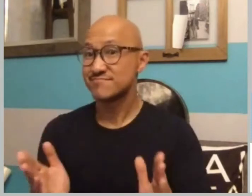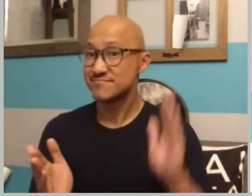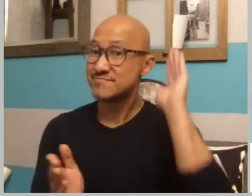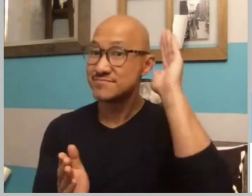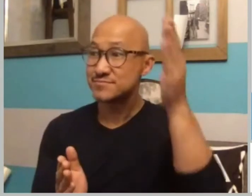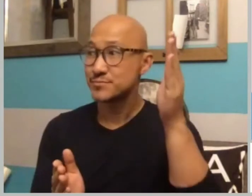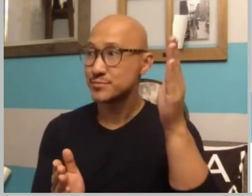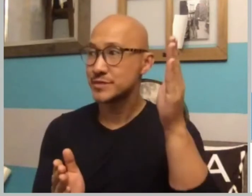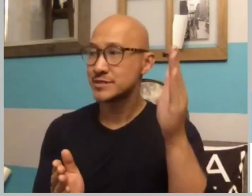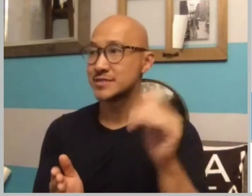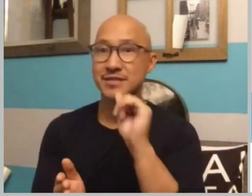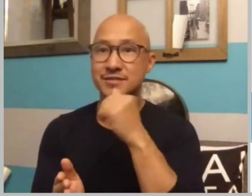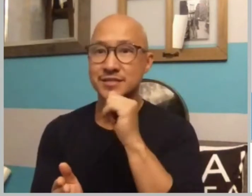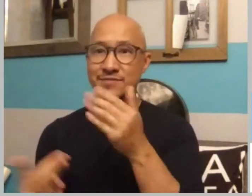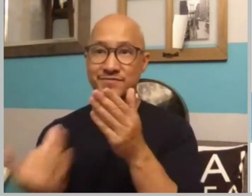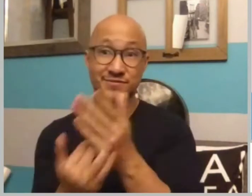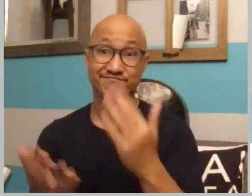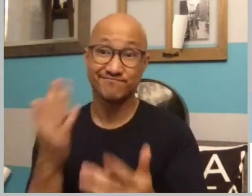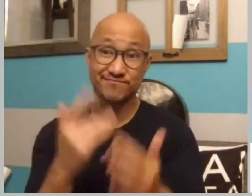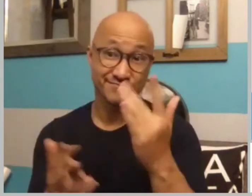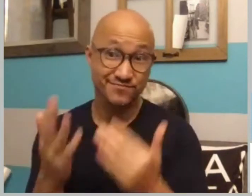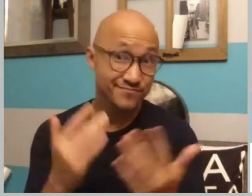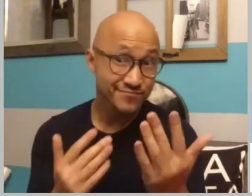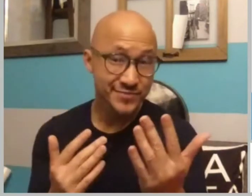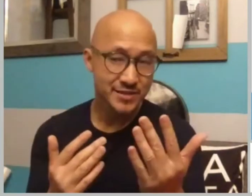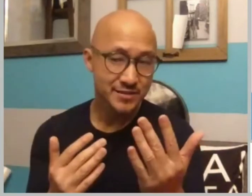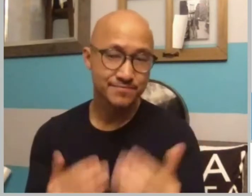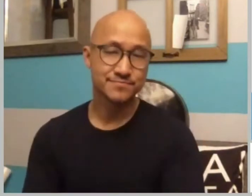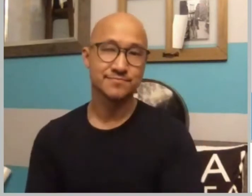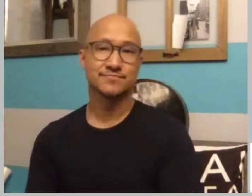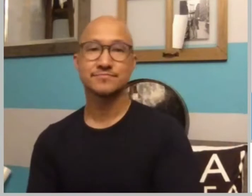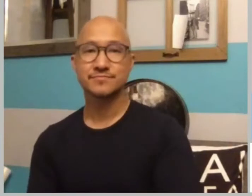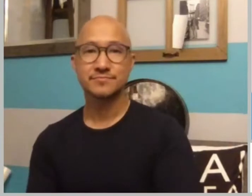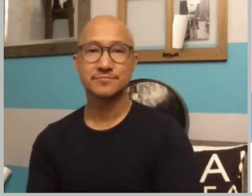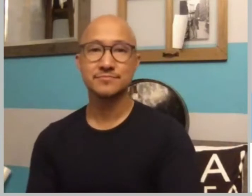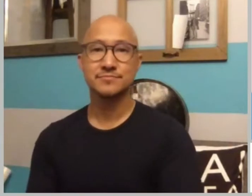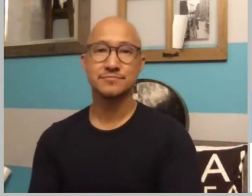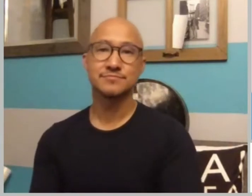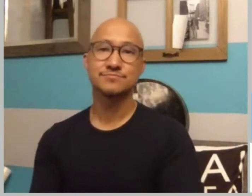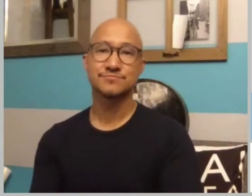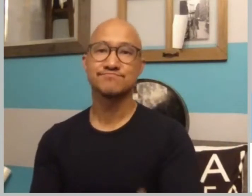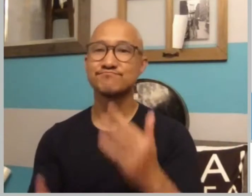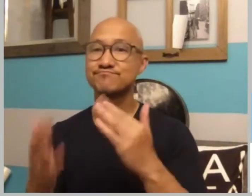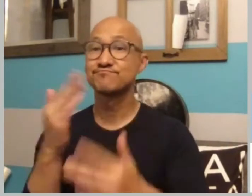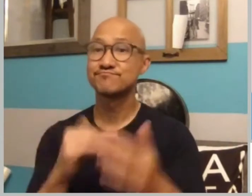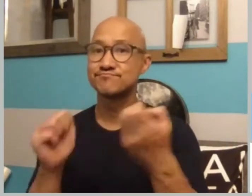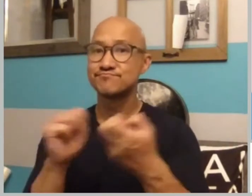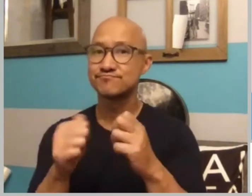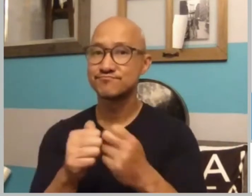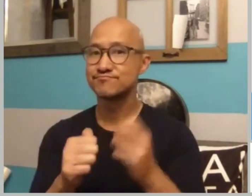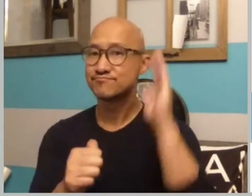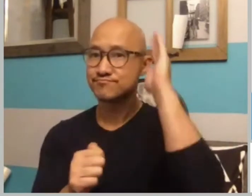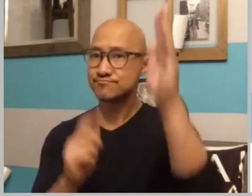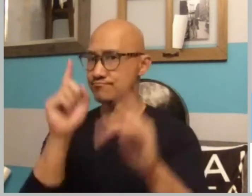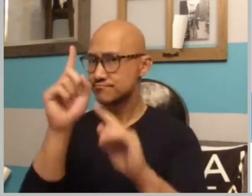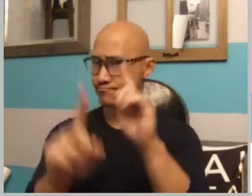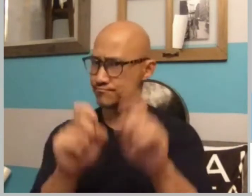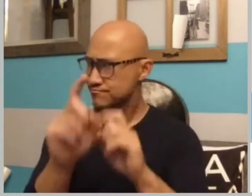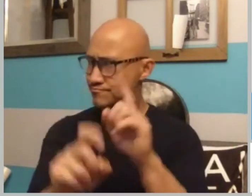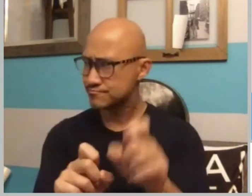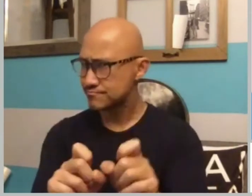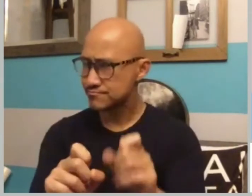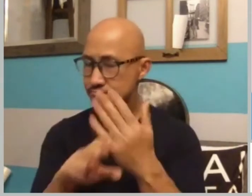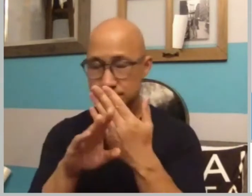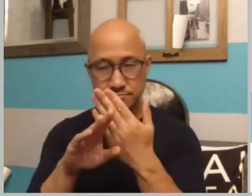be surprised at the fiery trial when it comes upon you to test you as though something strange were happening to you.